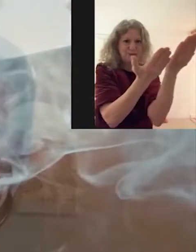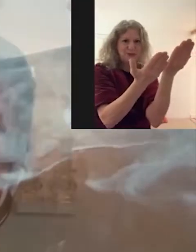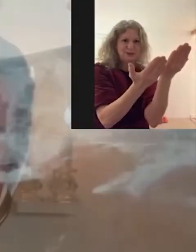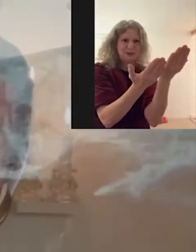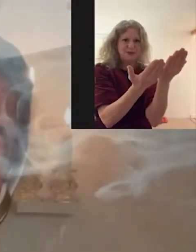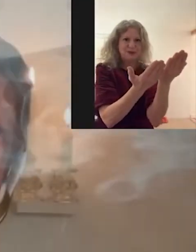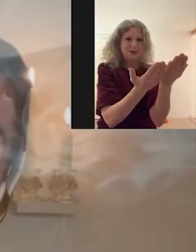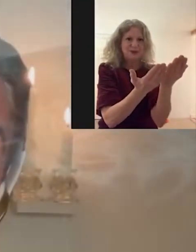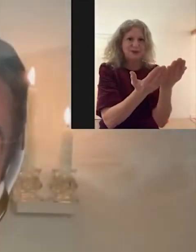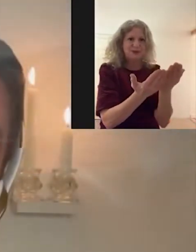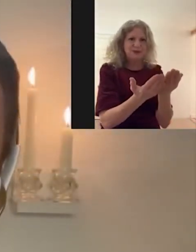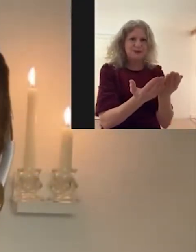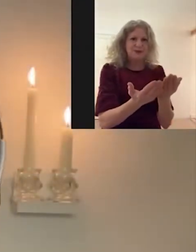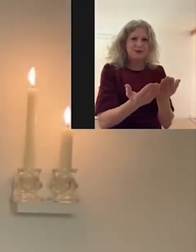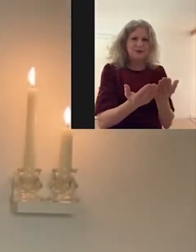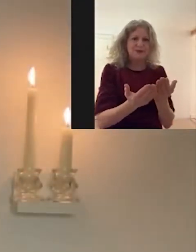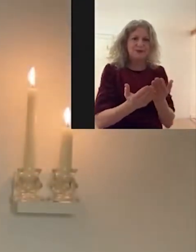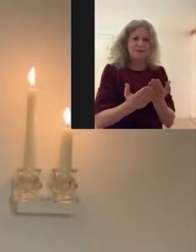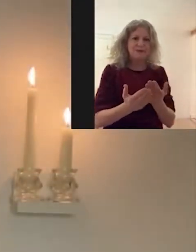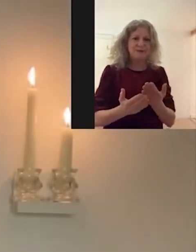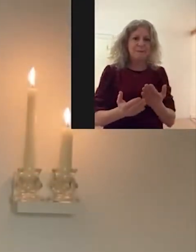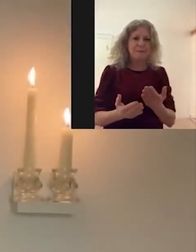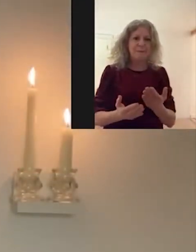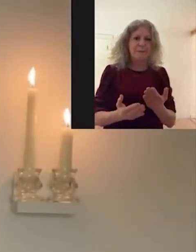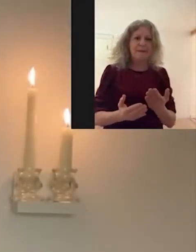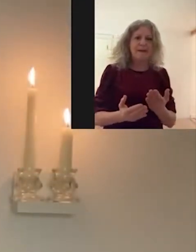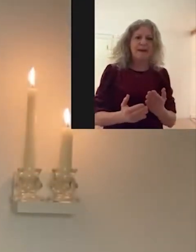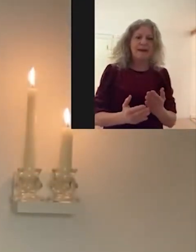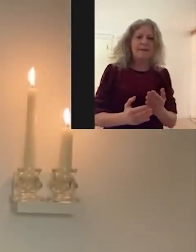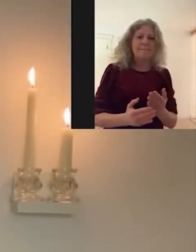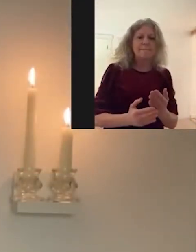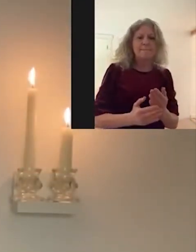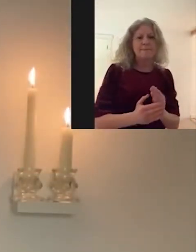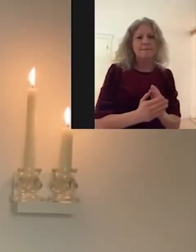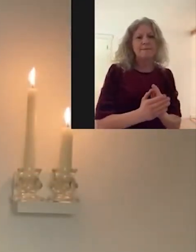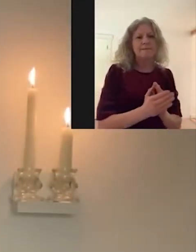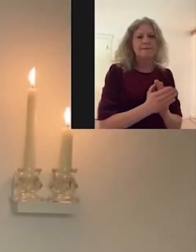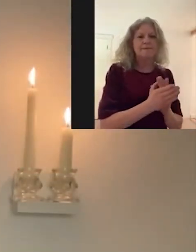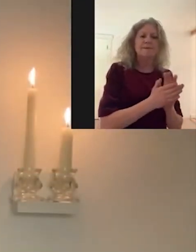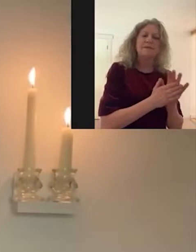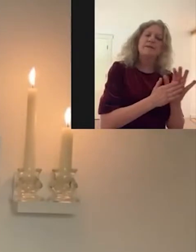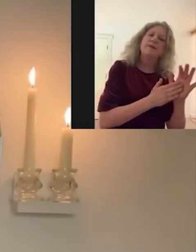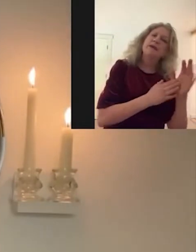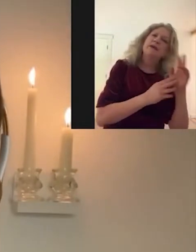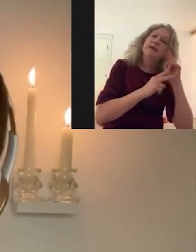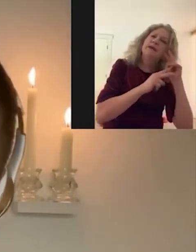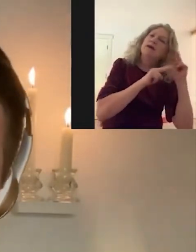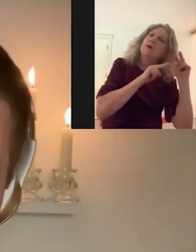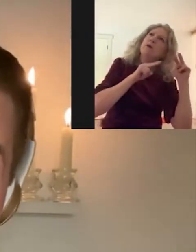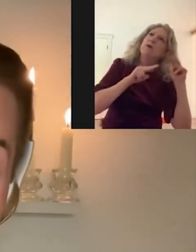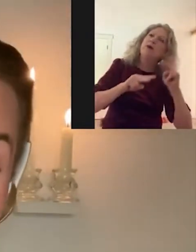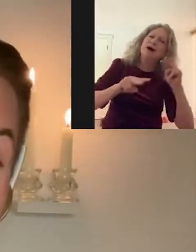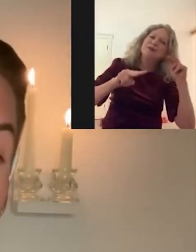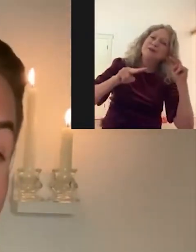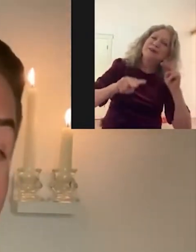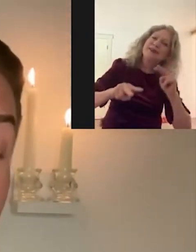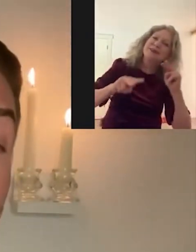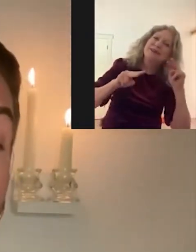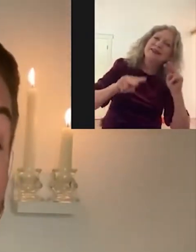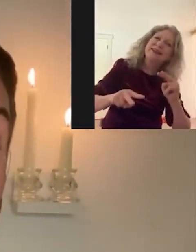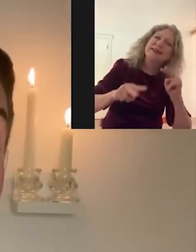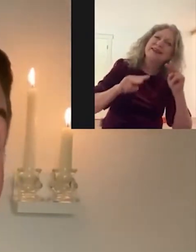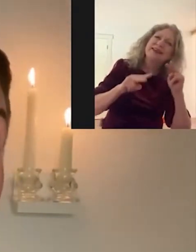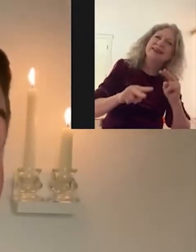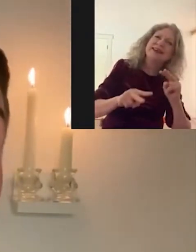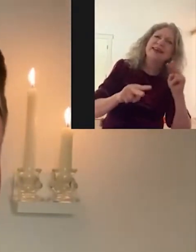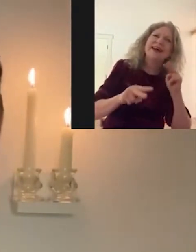to you. Keep watch within me, God. Keep deep in